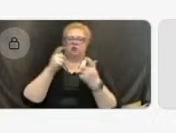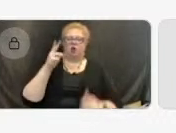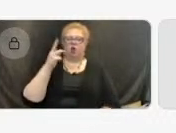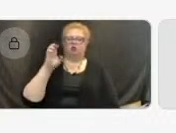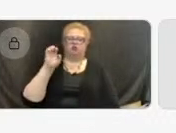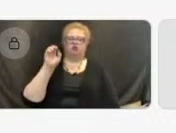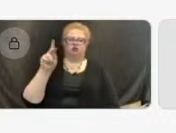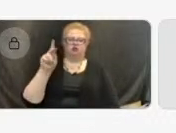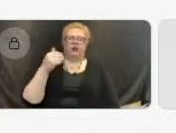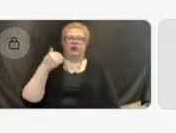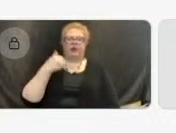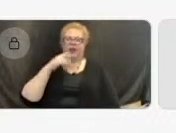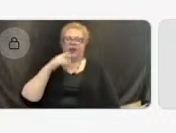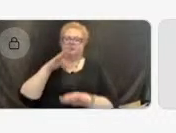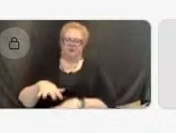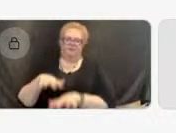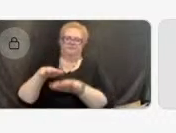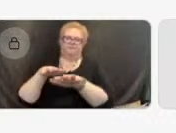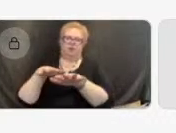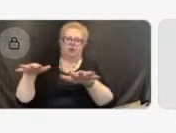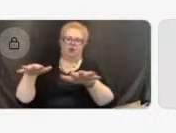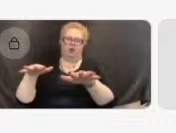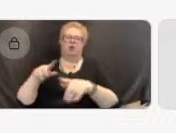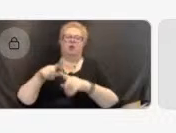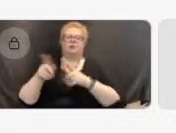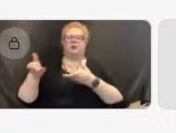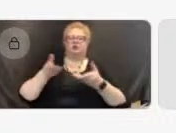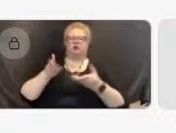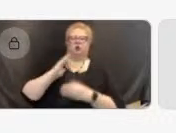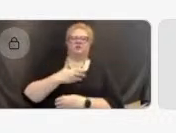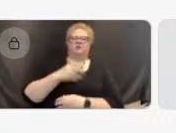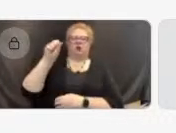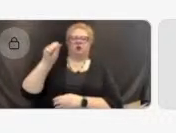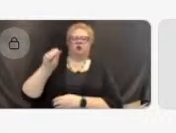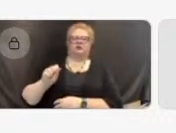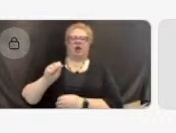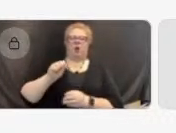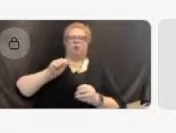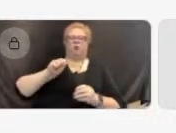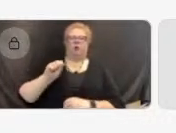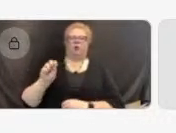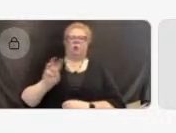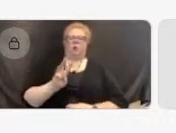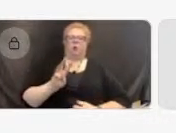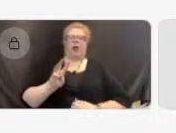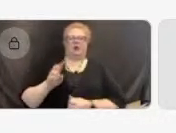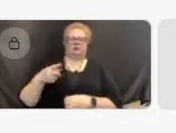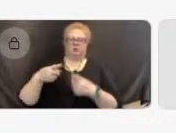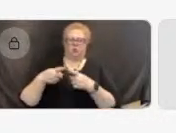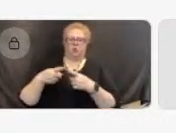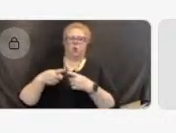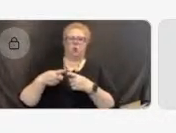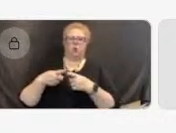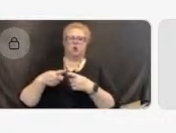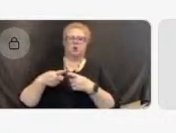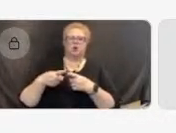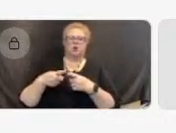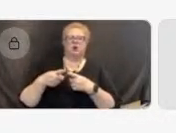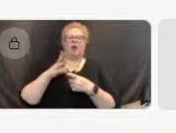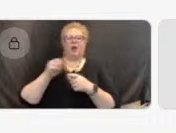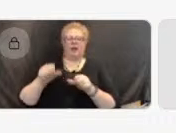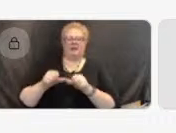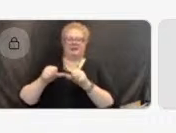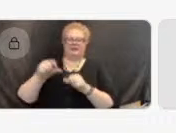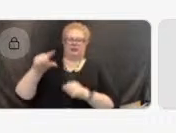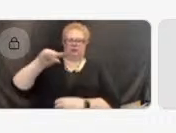floodplain. It actually skirts our southwest corner, goes through Ms. Parsley's property, skirts our southwest corner, and continues